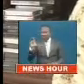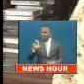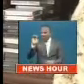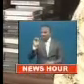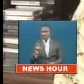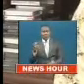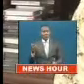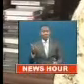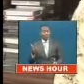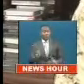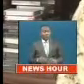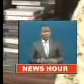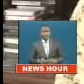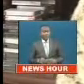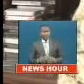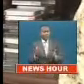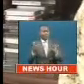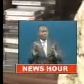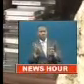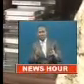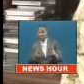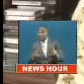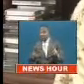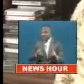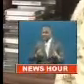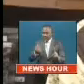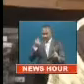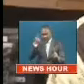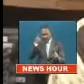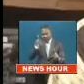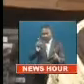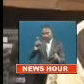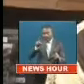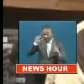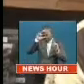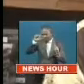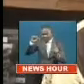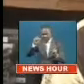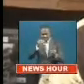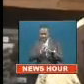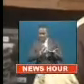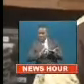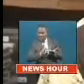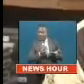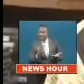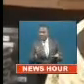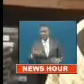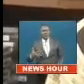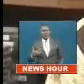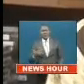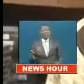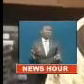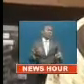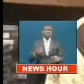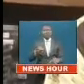executive wants to commit something like that, they would think twice. The idea is not to say, well, a journalist has been beaten,